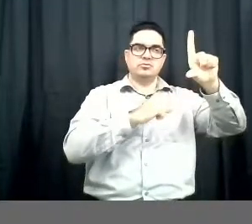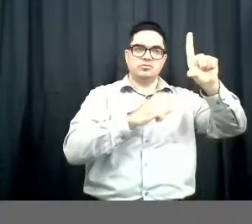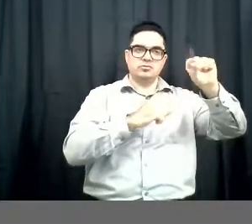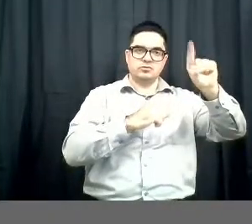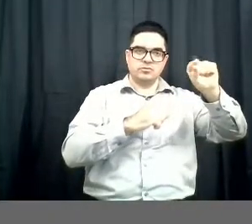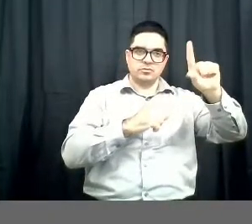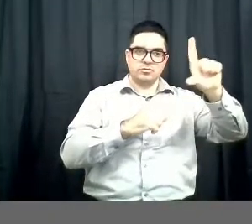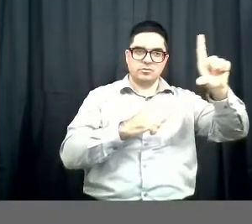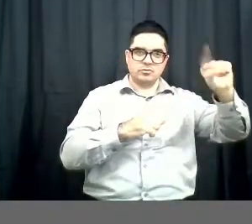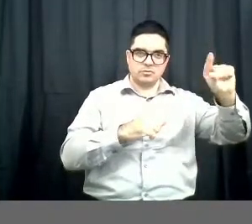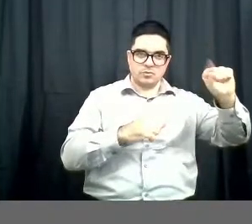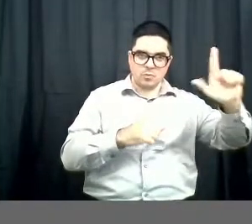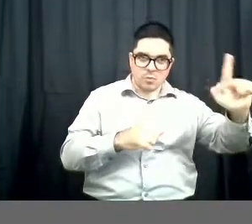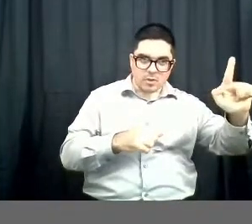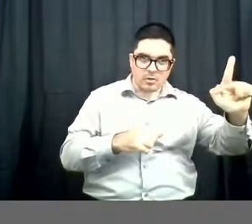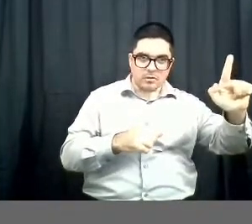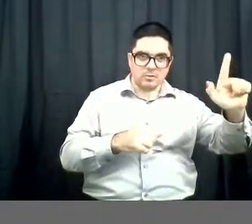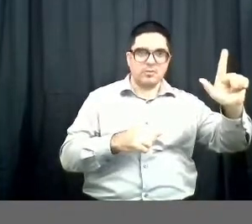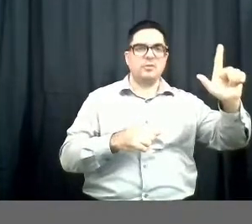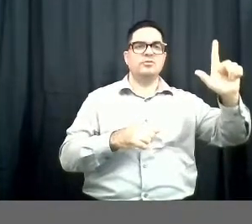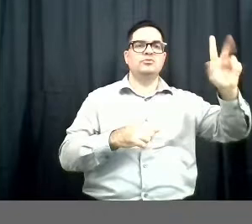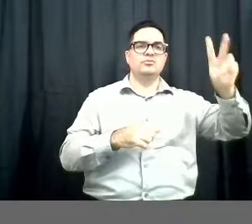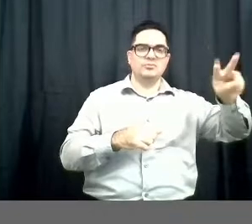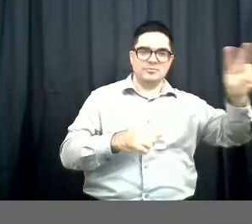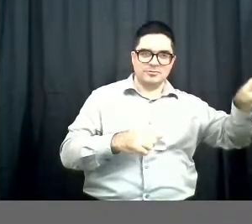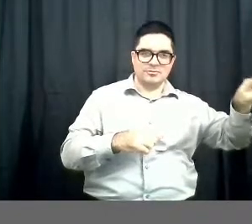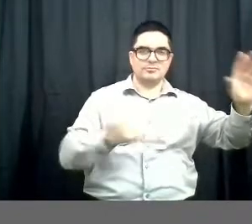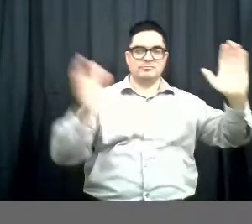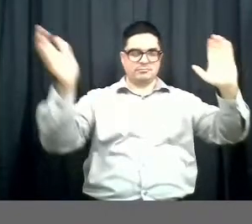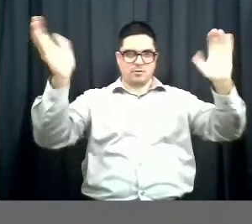Headcount reductions are already in the fiscal plan. So to